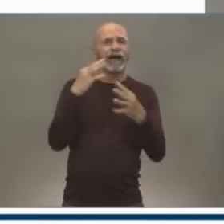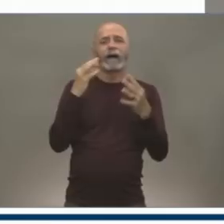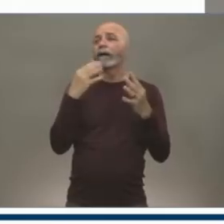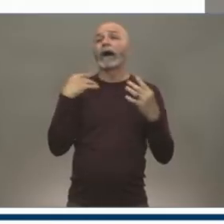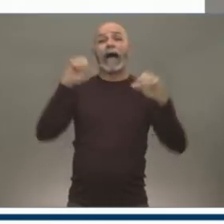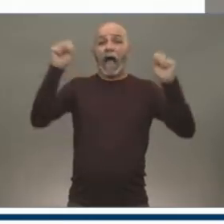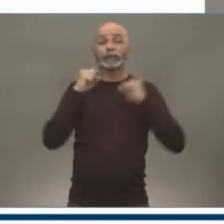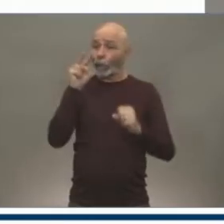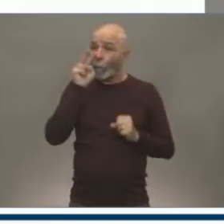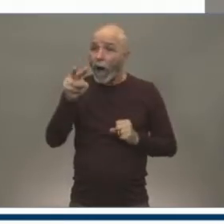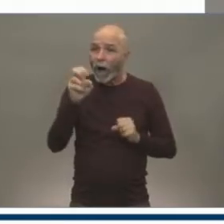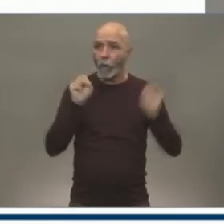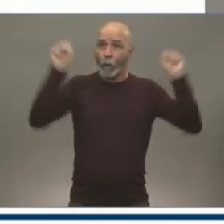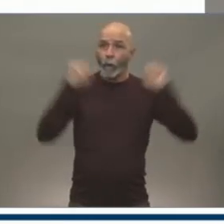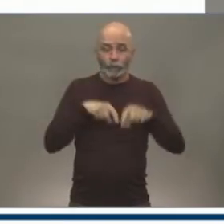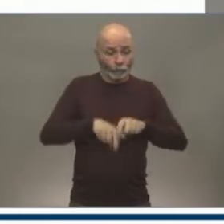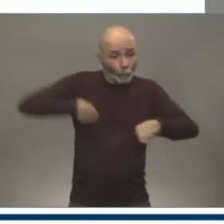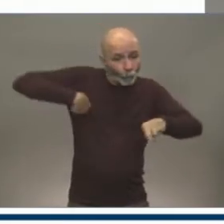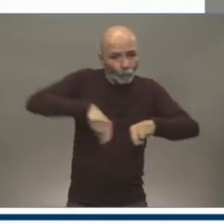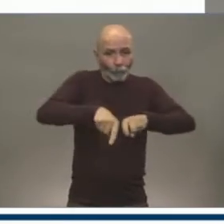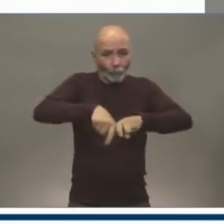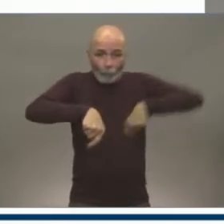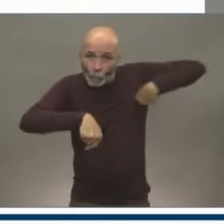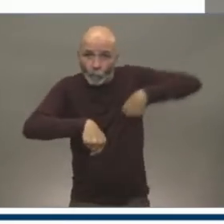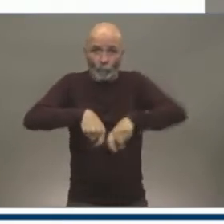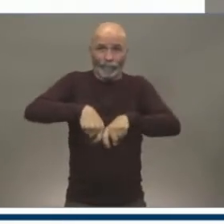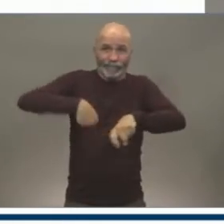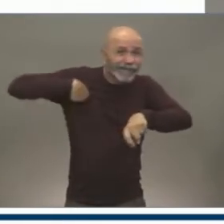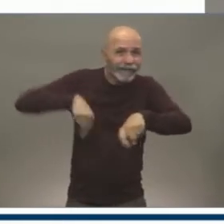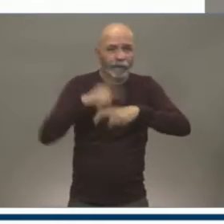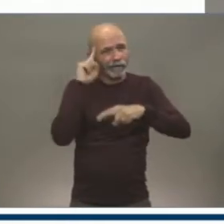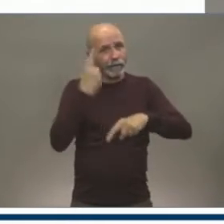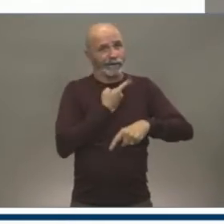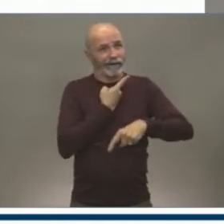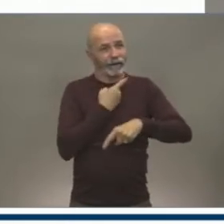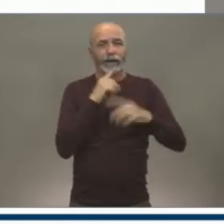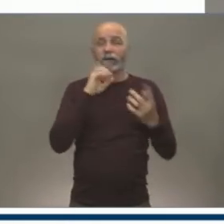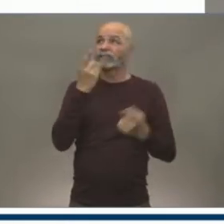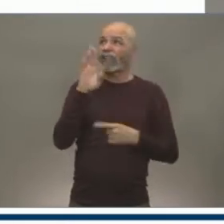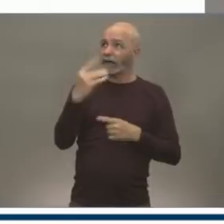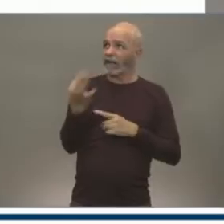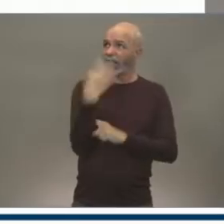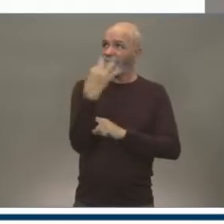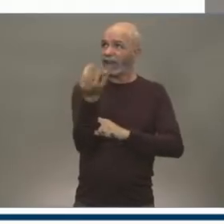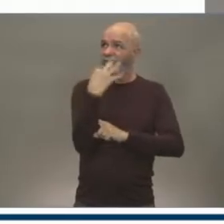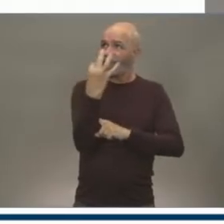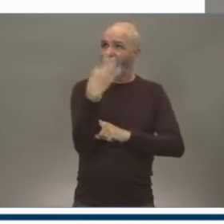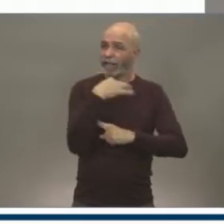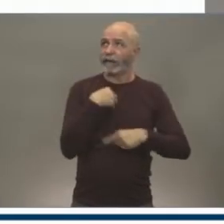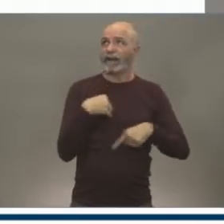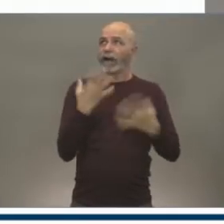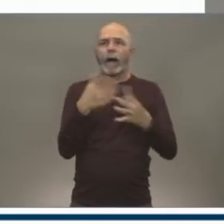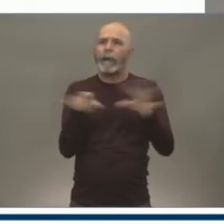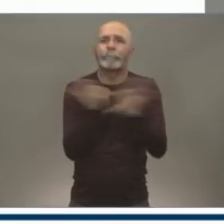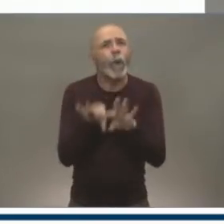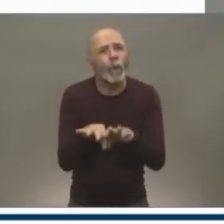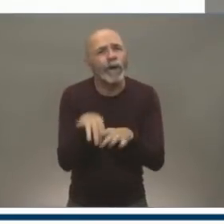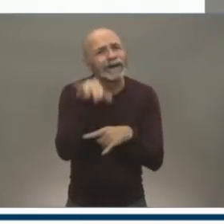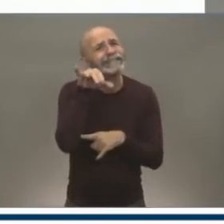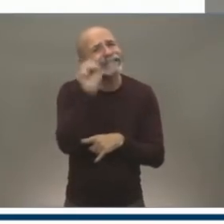sound like stereotypical doctor advice, but these things are important. So do the best you can do.